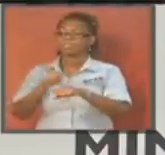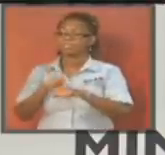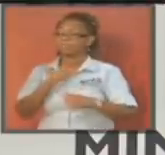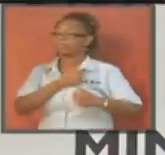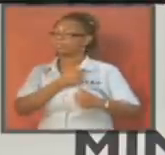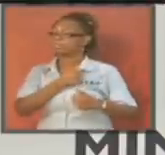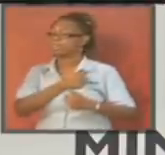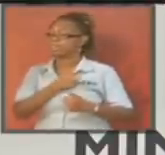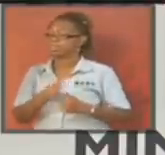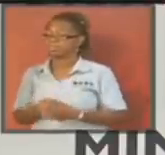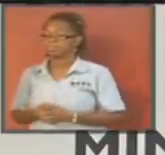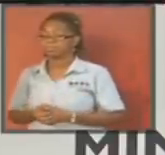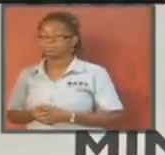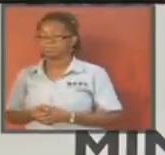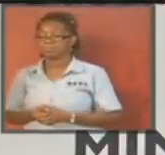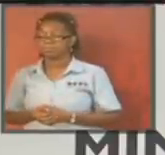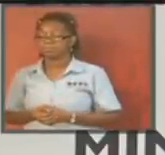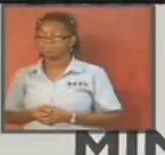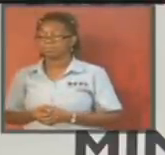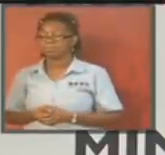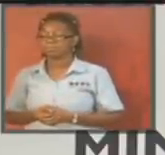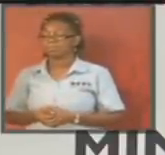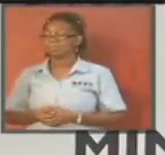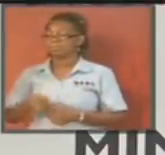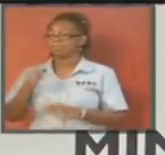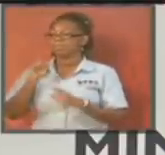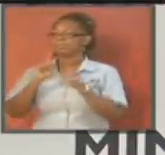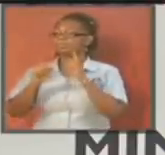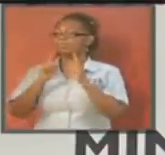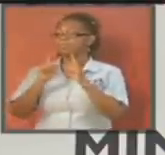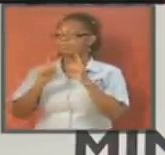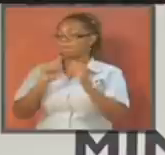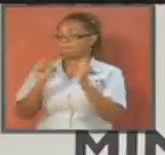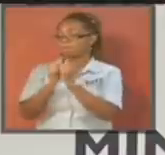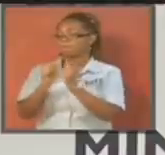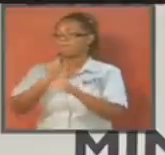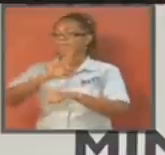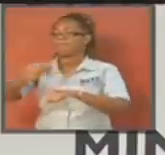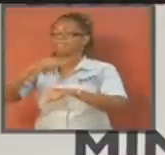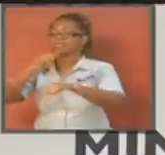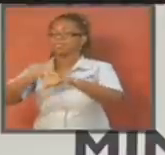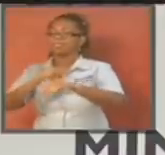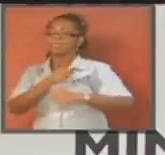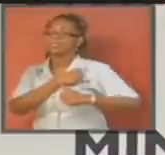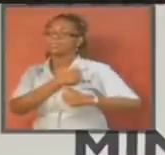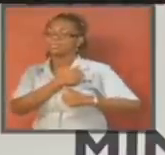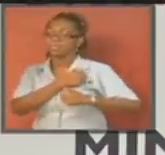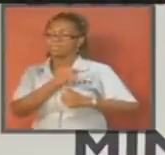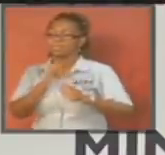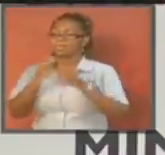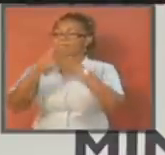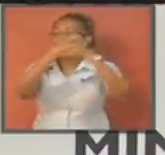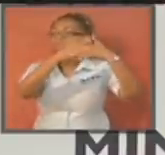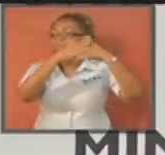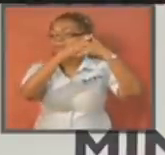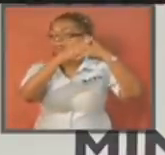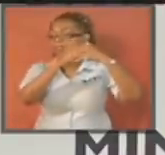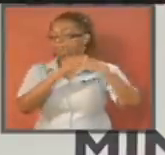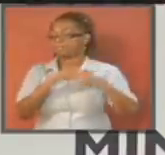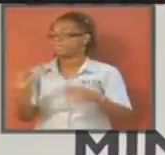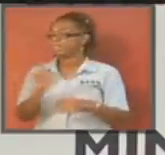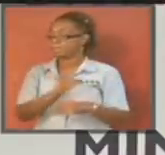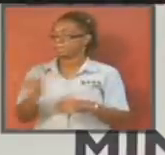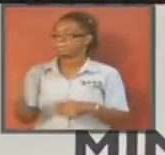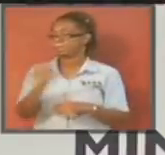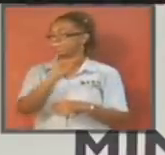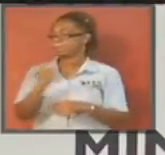in contact with their counterpart agency in the U.S. and therefore received a donation, and I think Minister Hines referred to it as a gift,